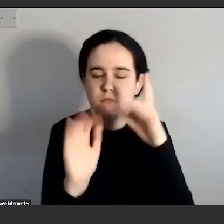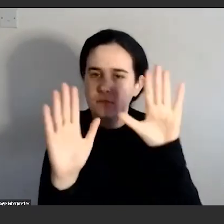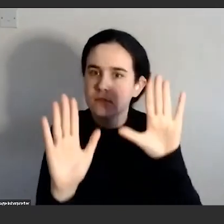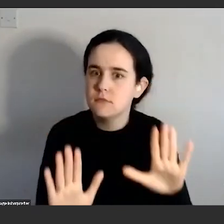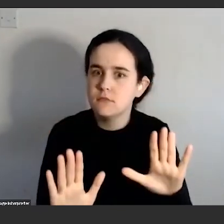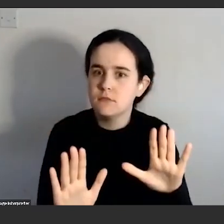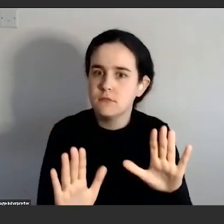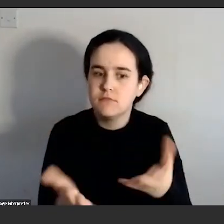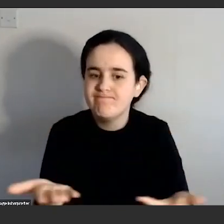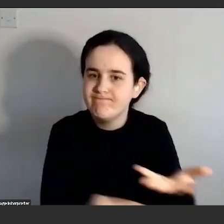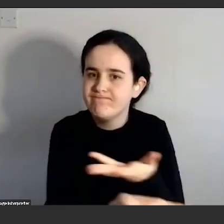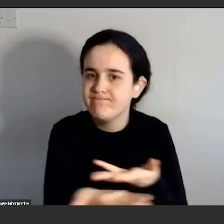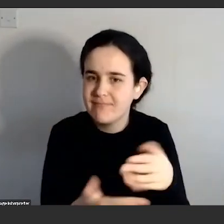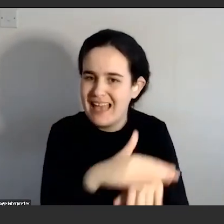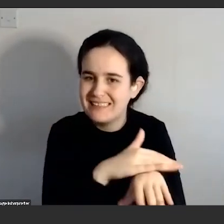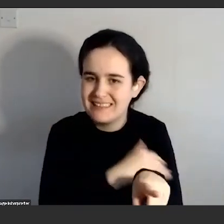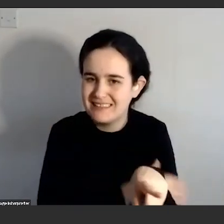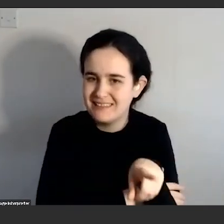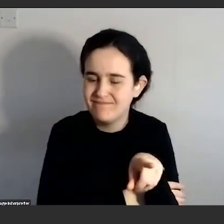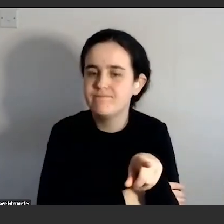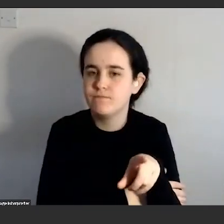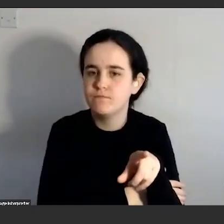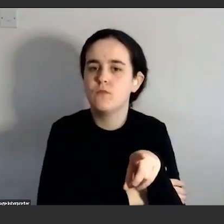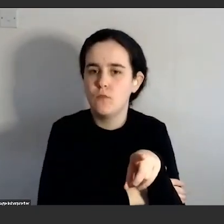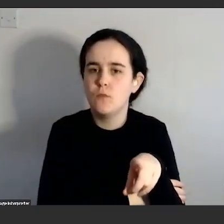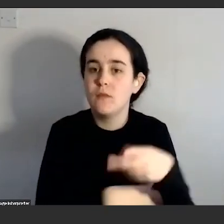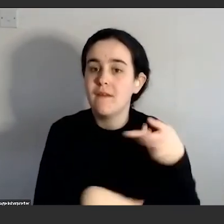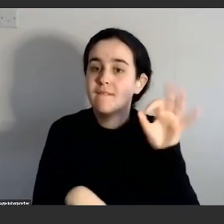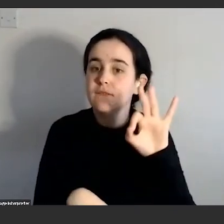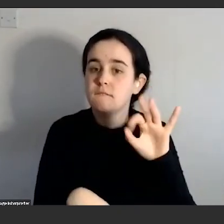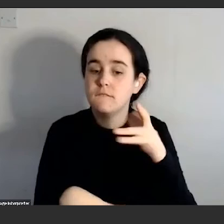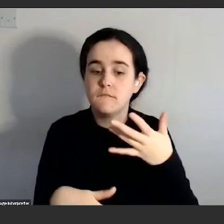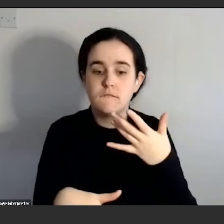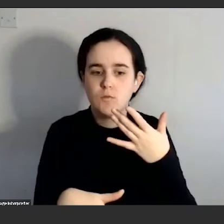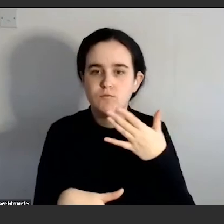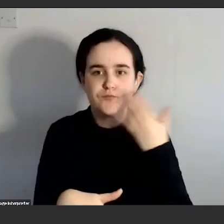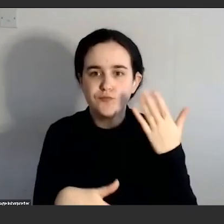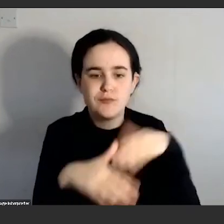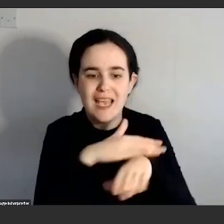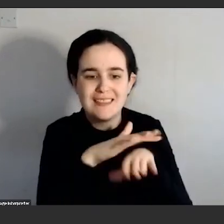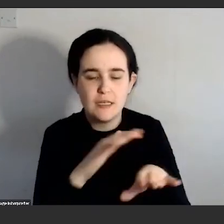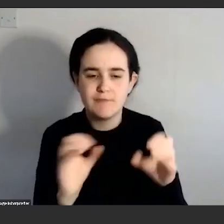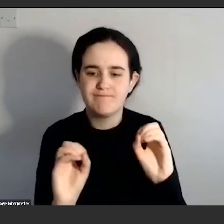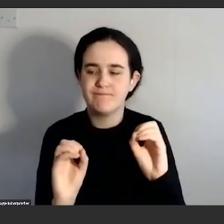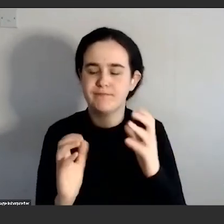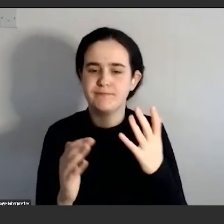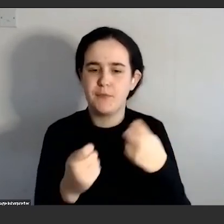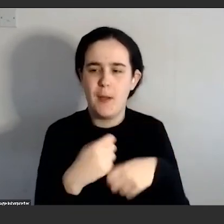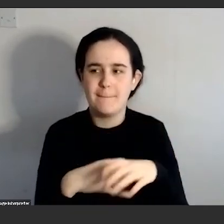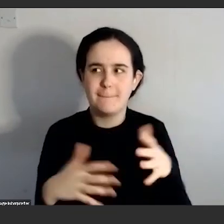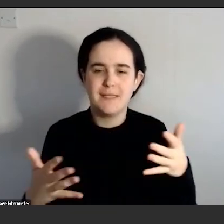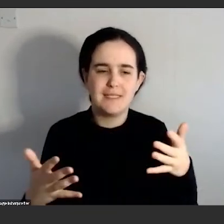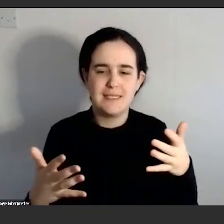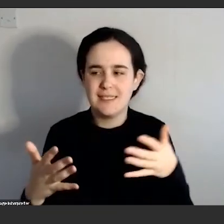the 3rd floor? And these are the kind of things which needs to be taken into account to really make sure that you're inclusive in your